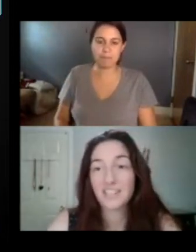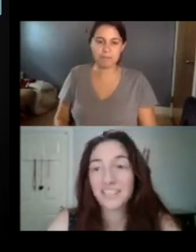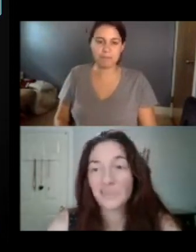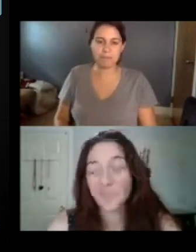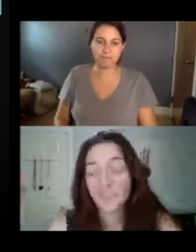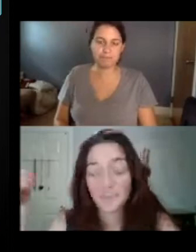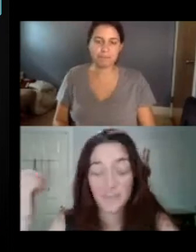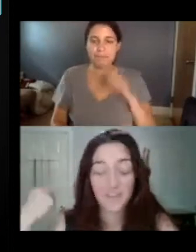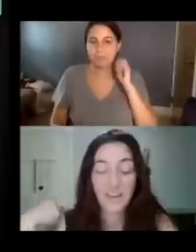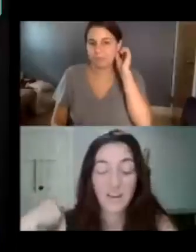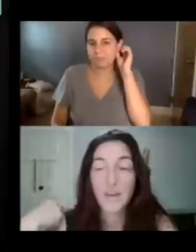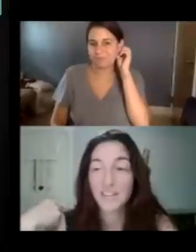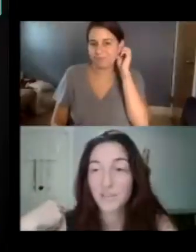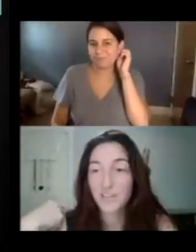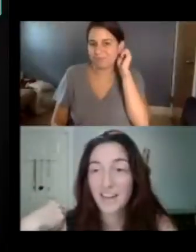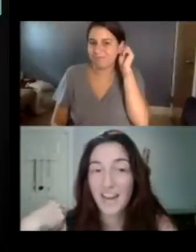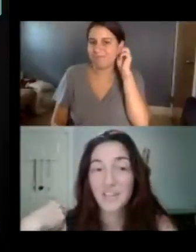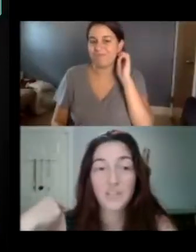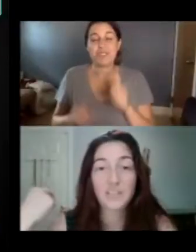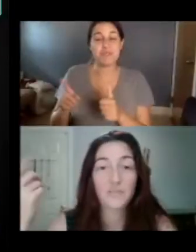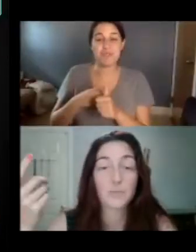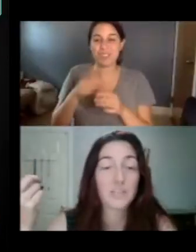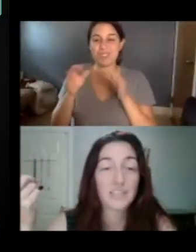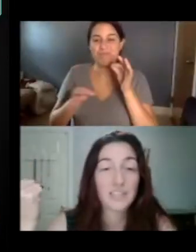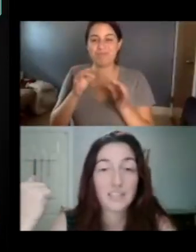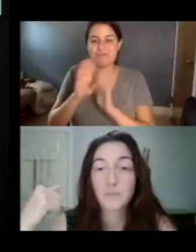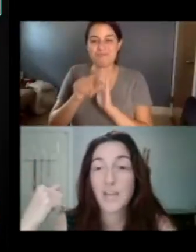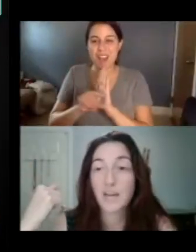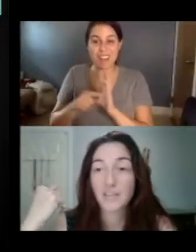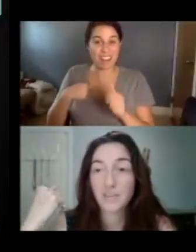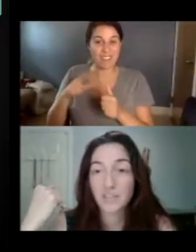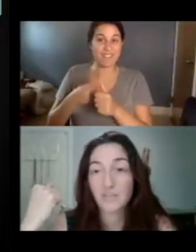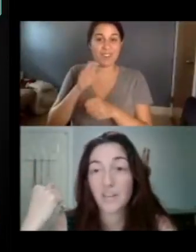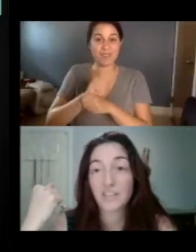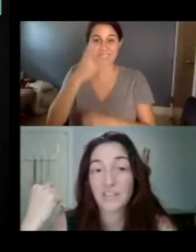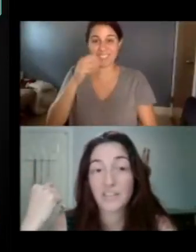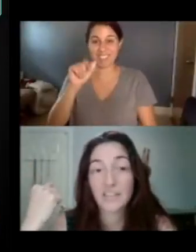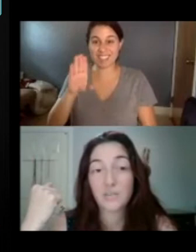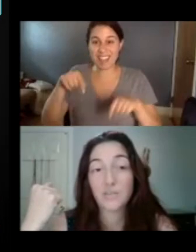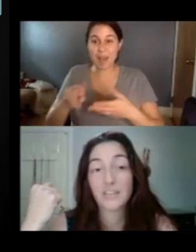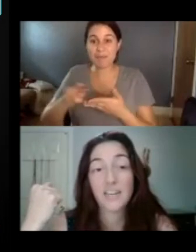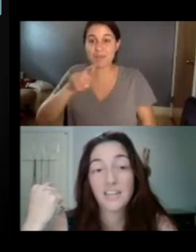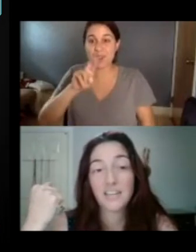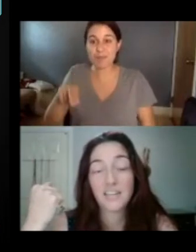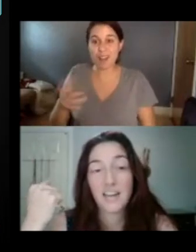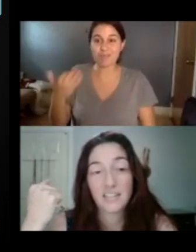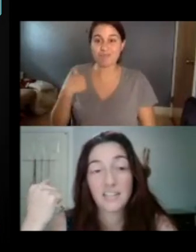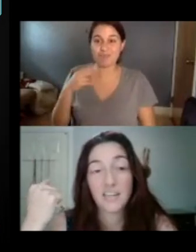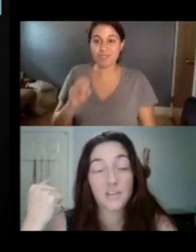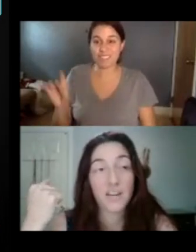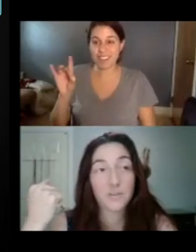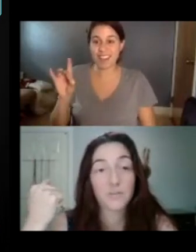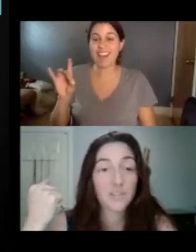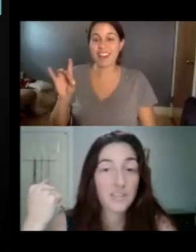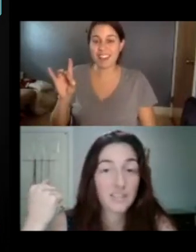But just to start with a little bit of backstory, I actually first worked in the sleep lab at the University of Rochester in 2008 as